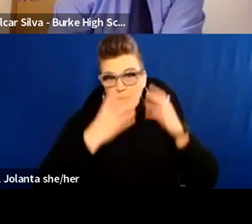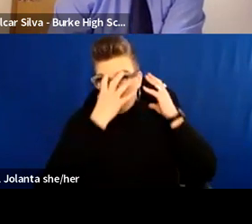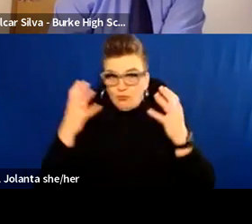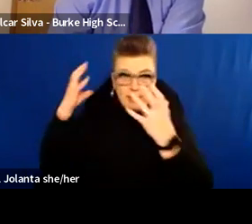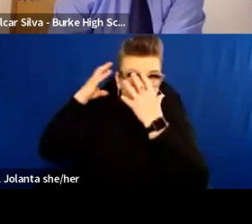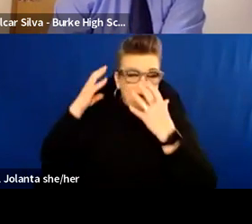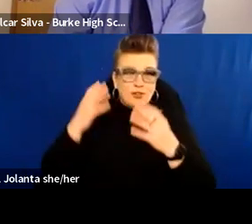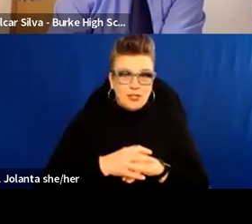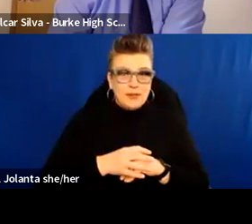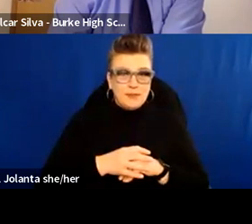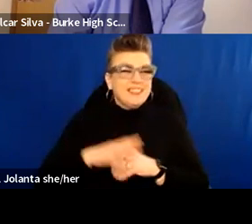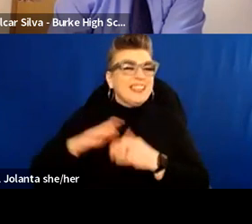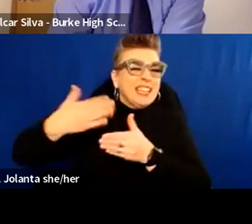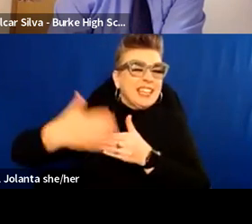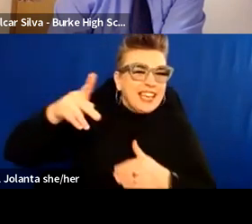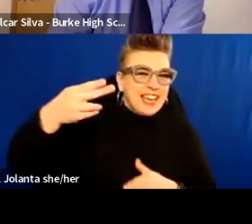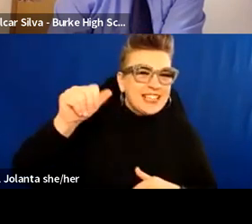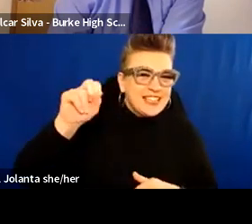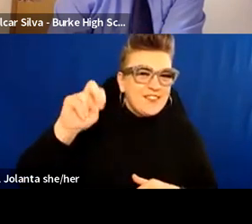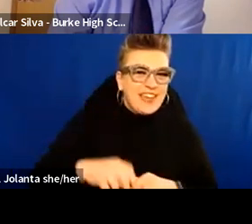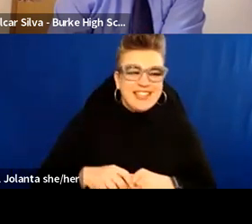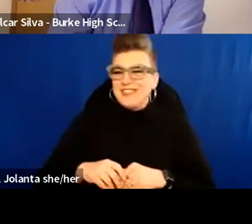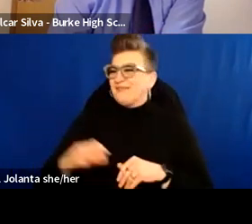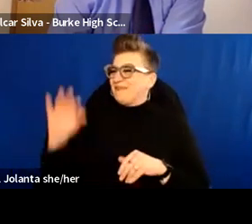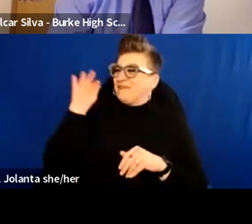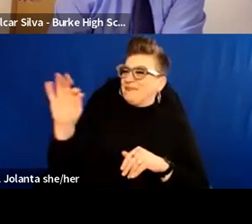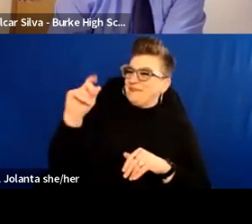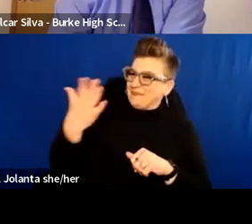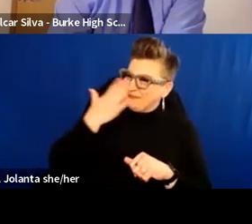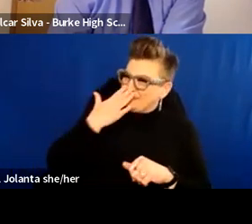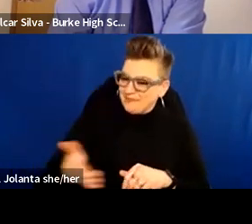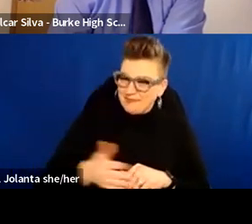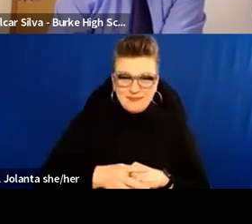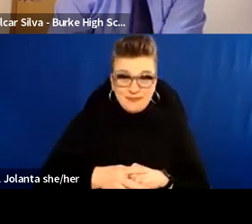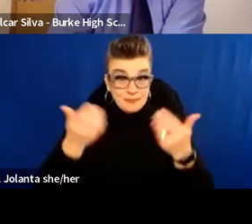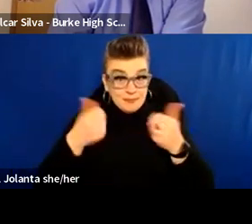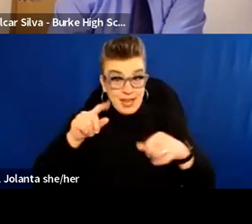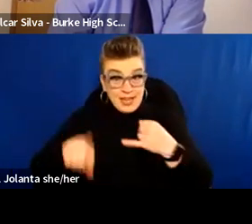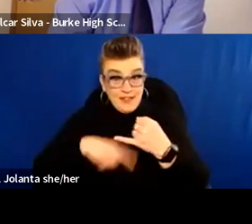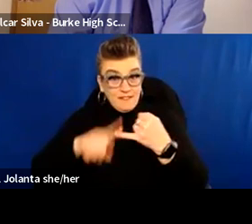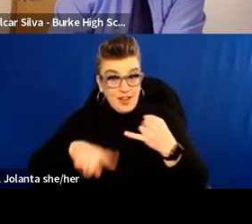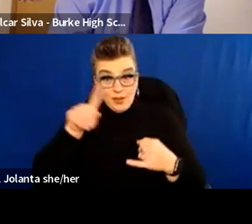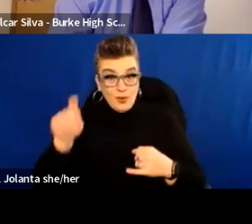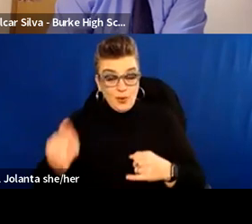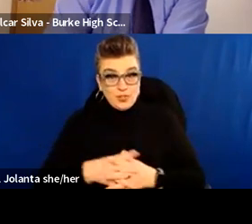thank you for the next phase okay thank you are there any final questions